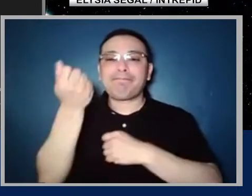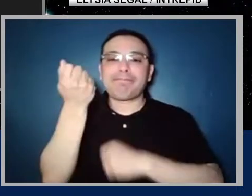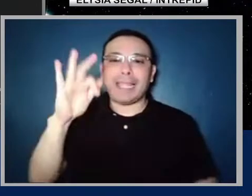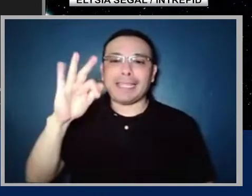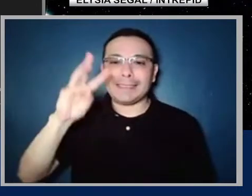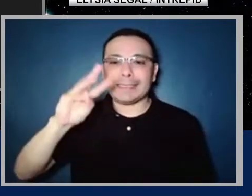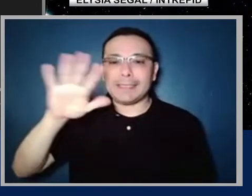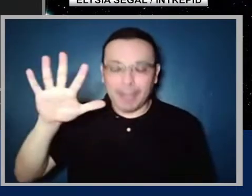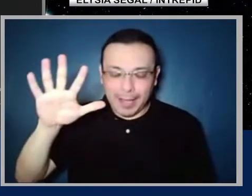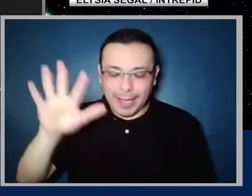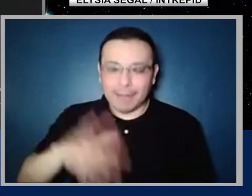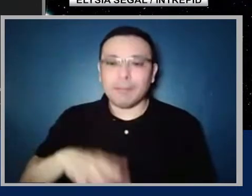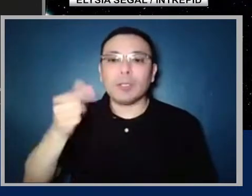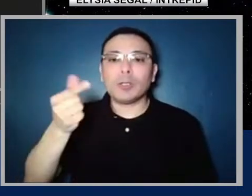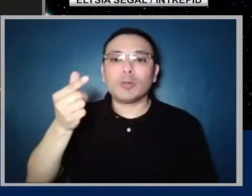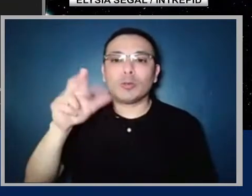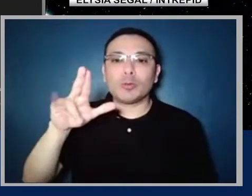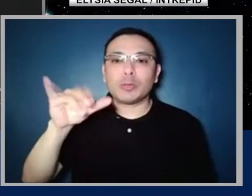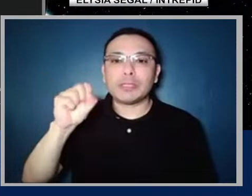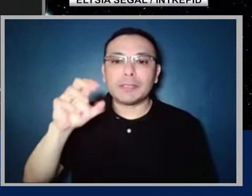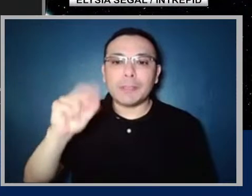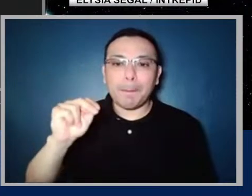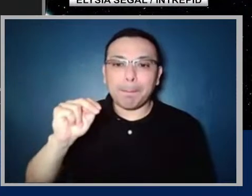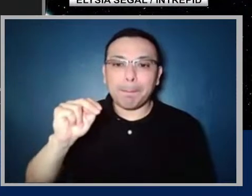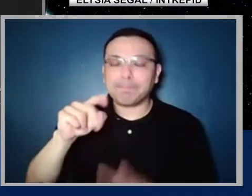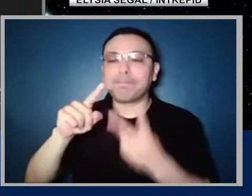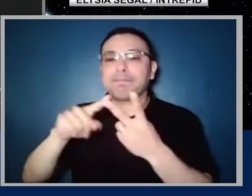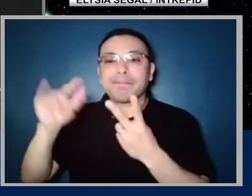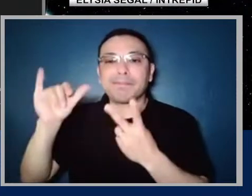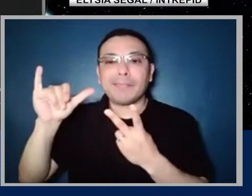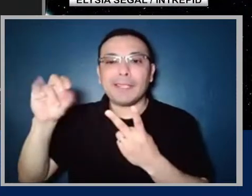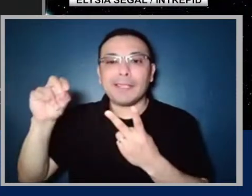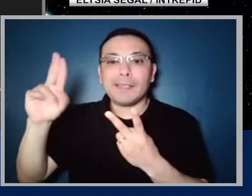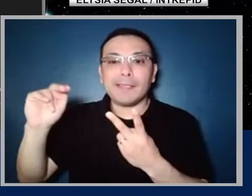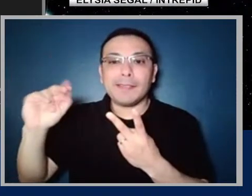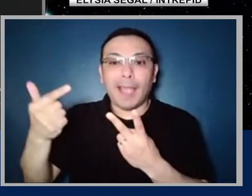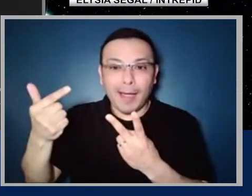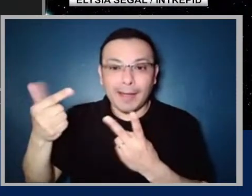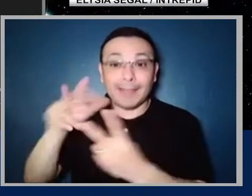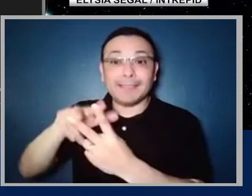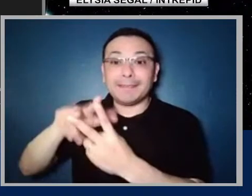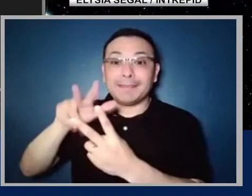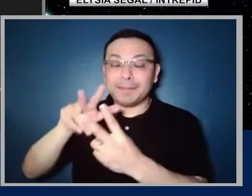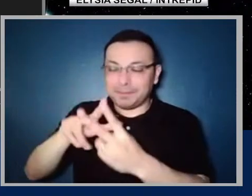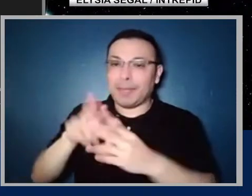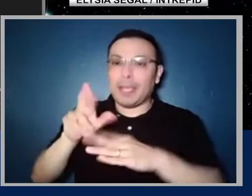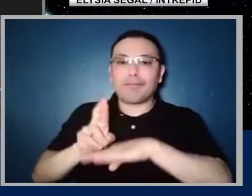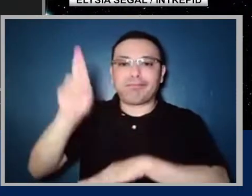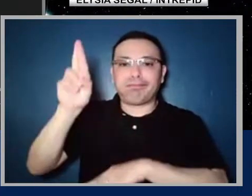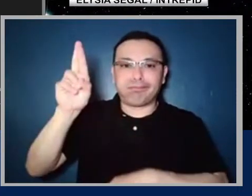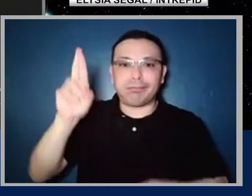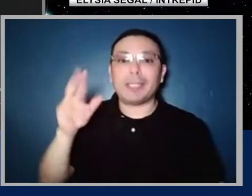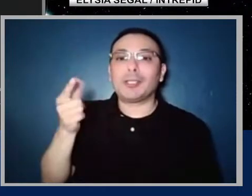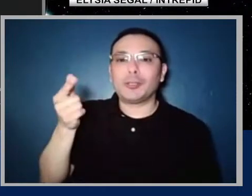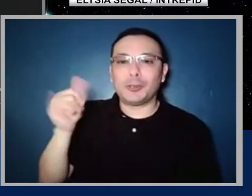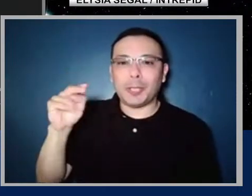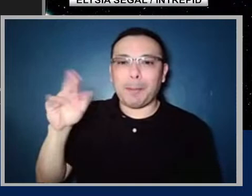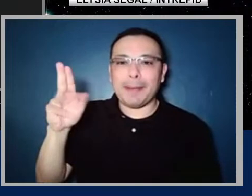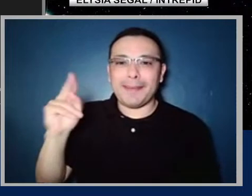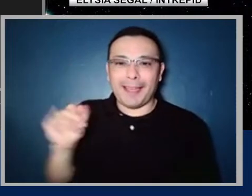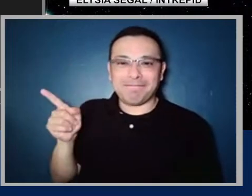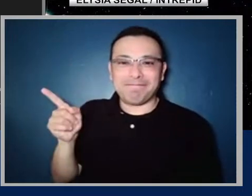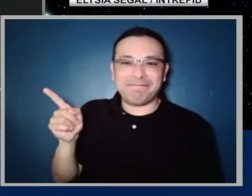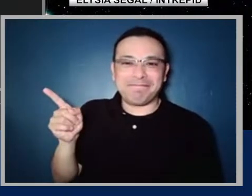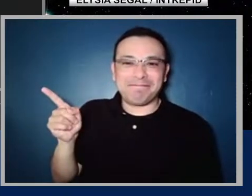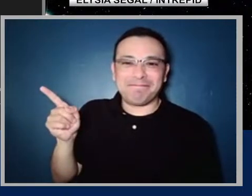Grissom and John Young on the Gemini 3 mission, which we were supposed to be picking them up too. Okay, that's this one. Yep, that's the one. So we've